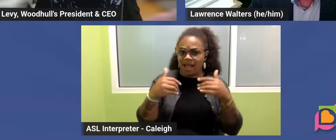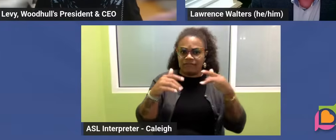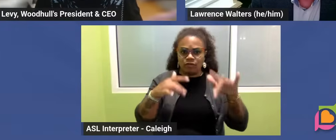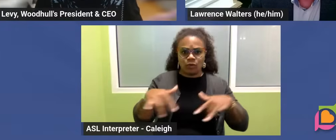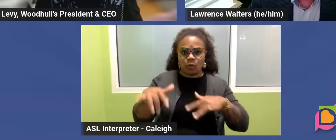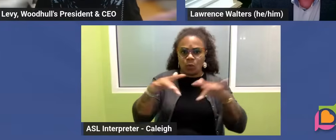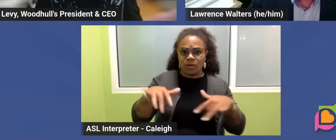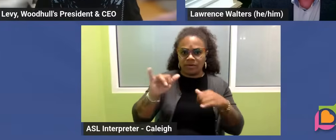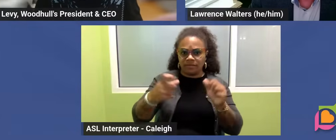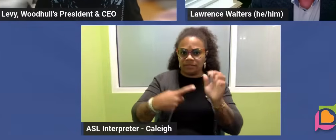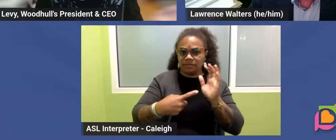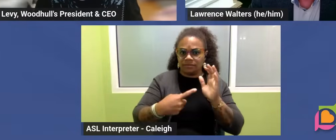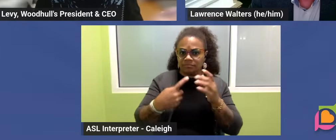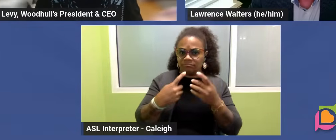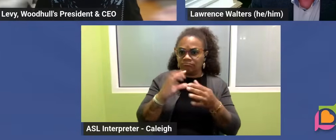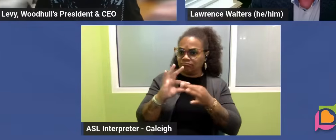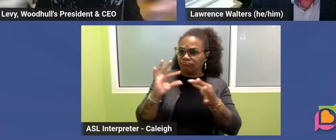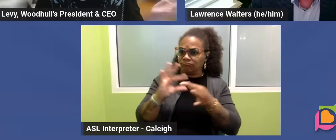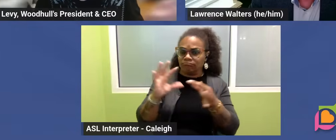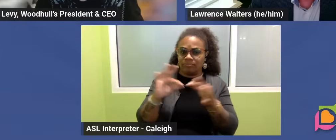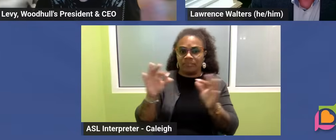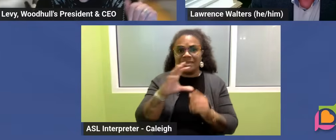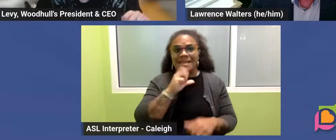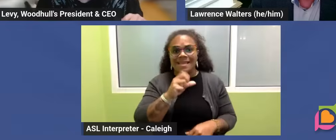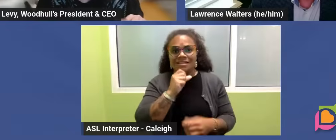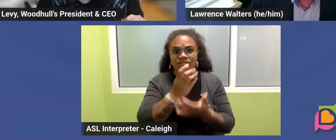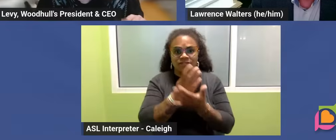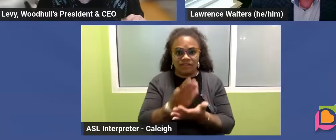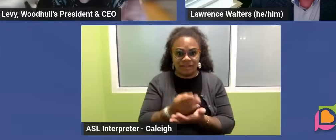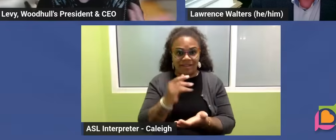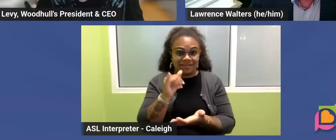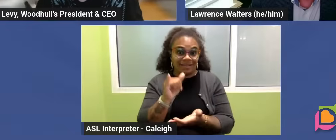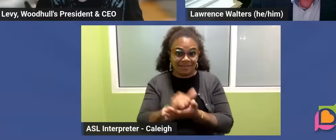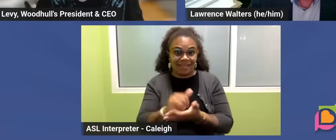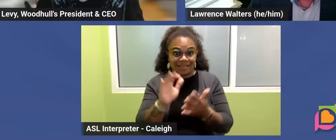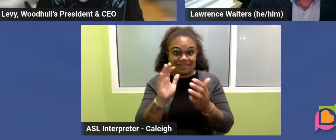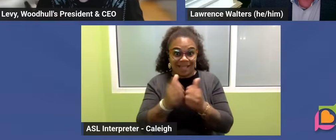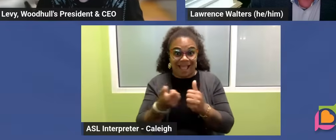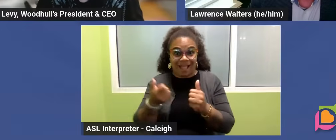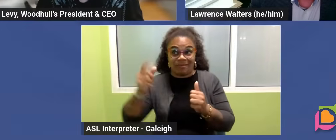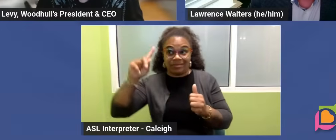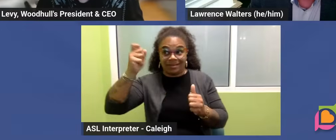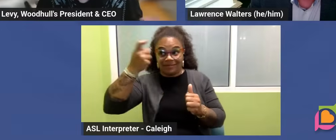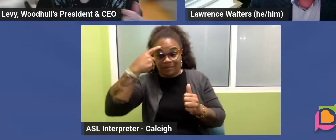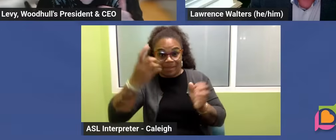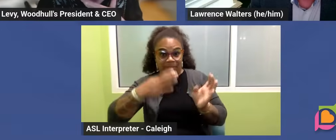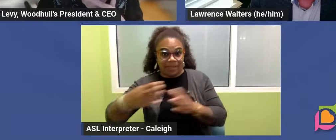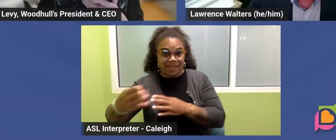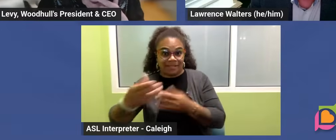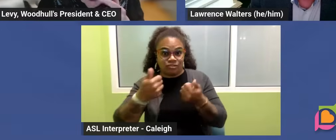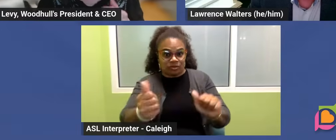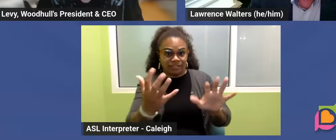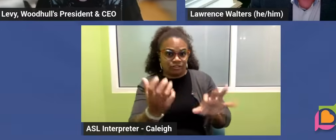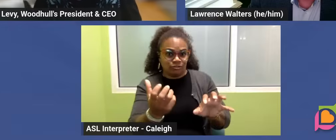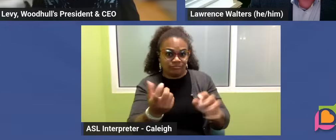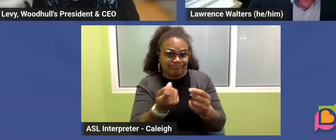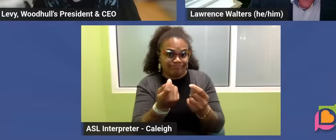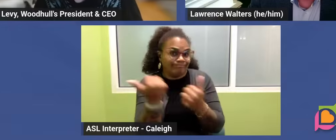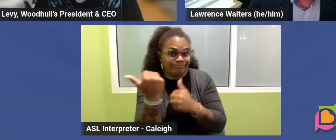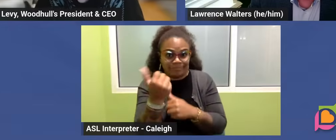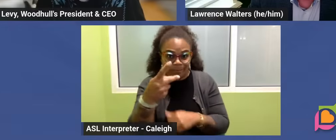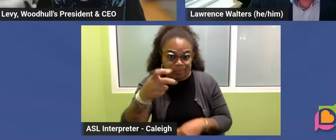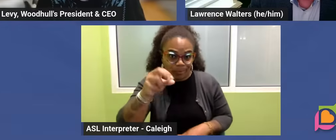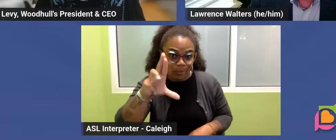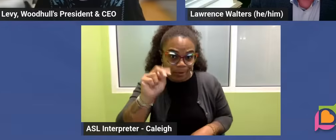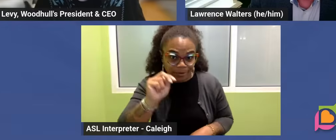age verification is the backdoor to eliminating porn. Yeah, and that has been,